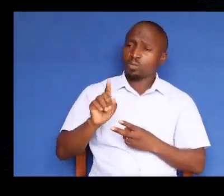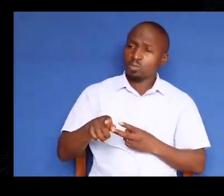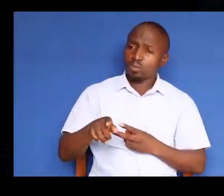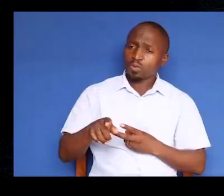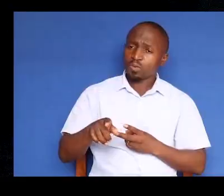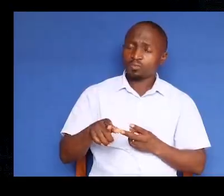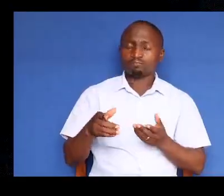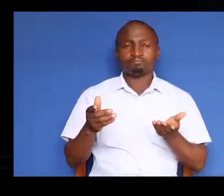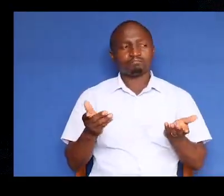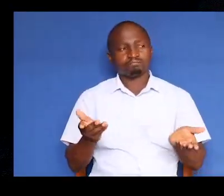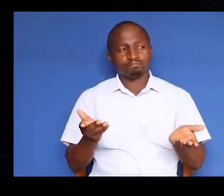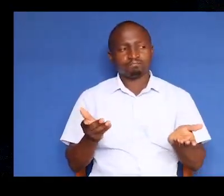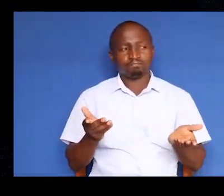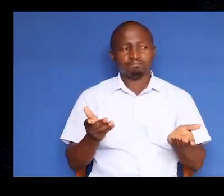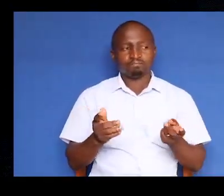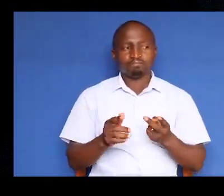was, let's say,